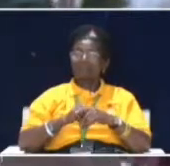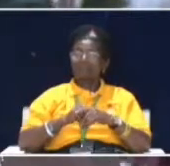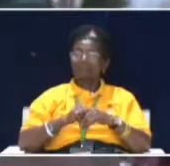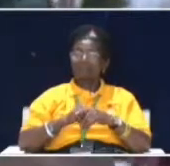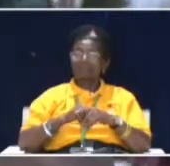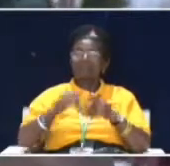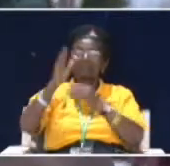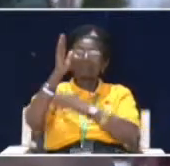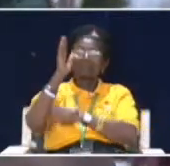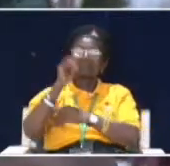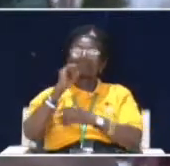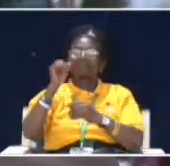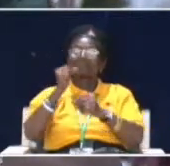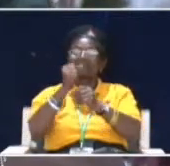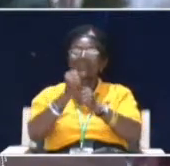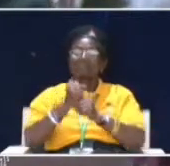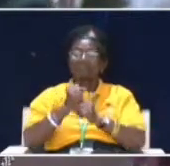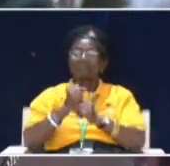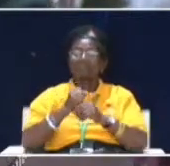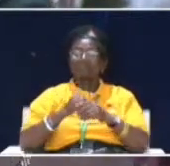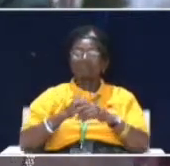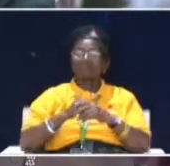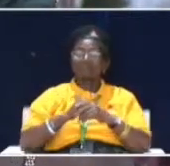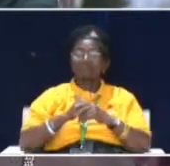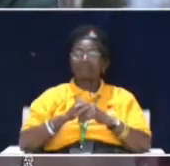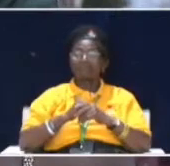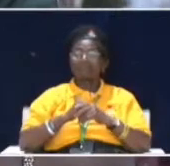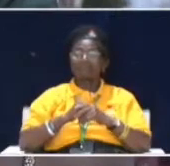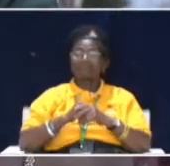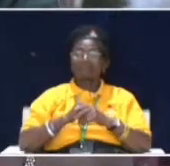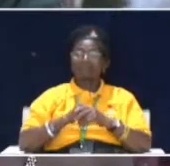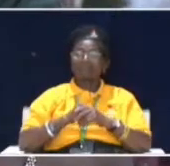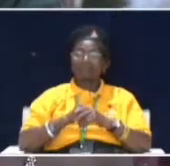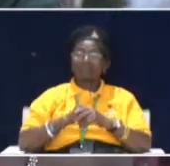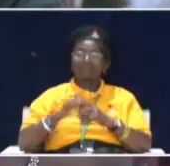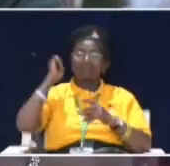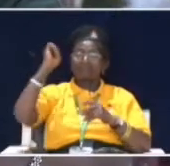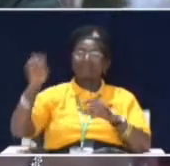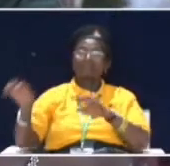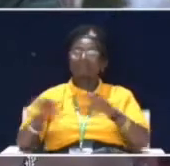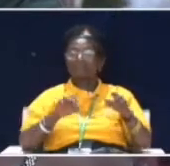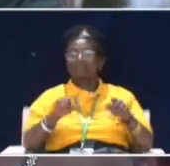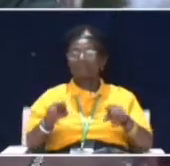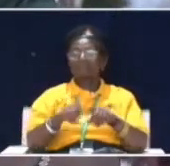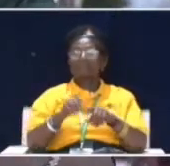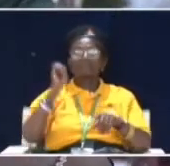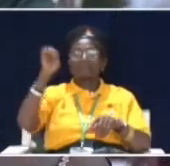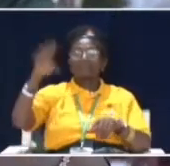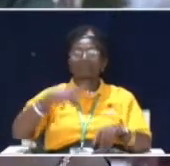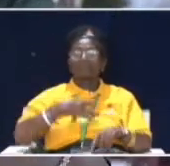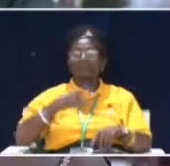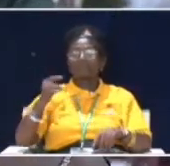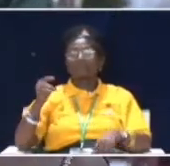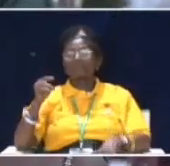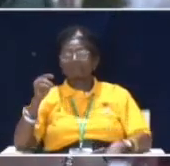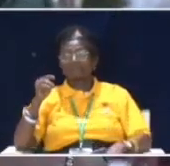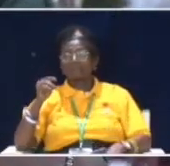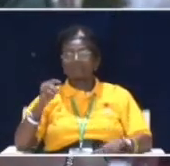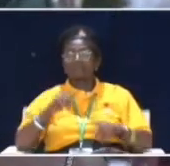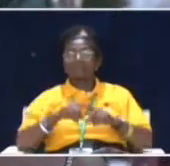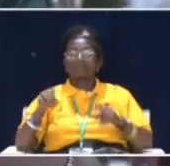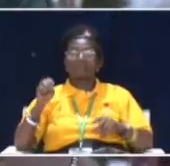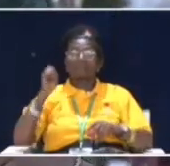God is sovereign. Olorun je kabiyesi. He does as he pleases. O nse oyowu. But it's